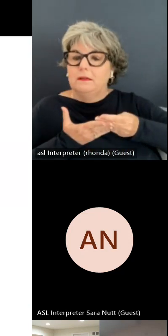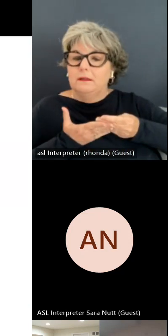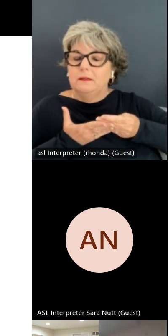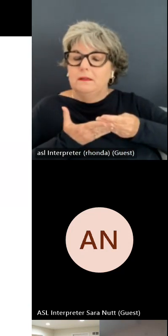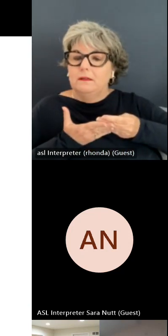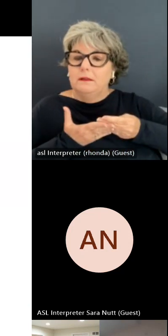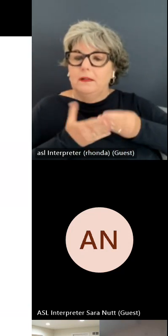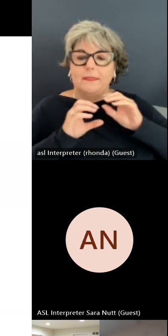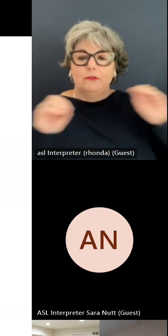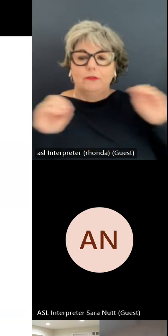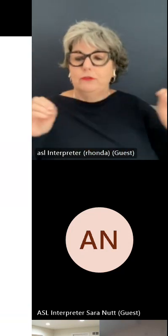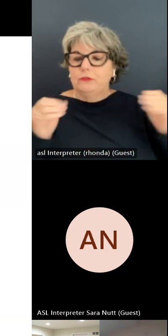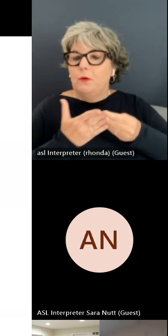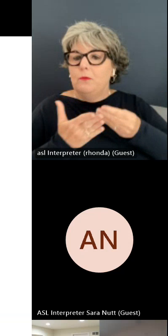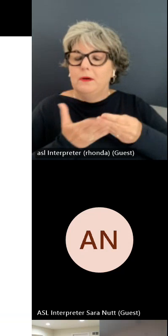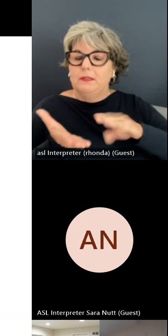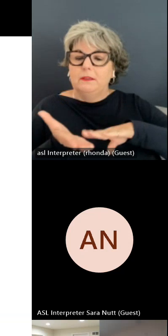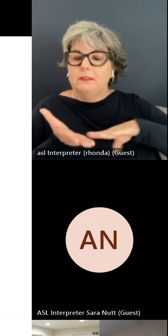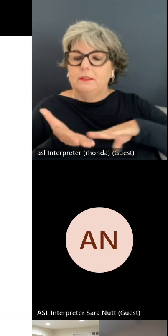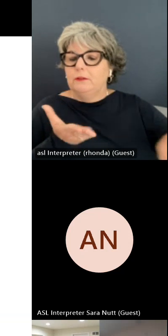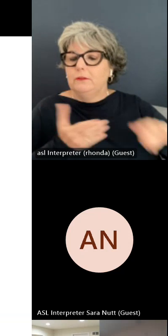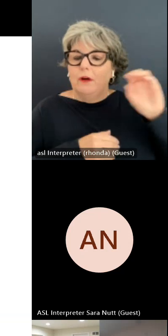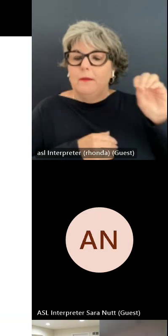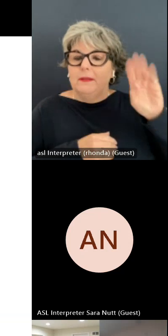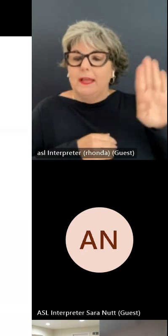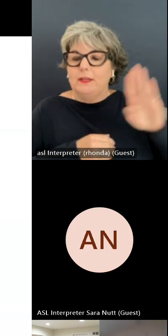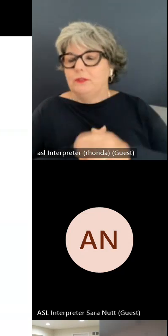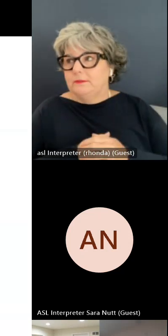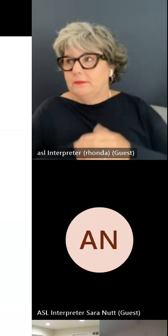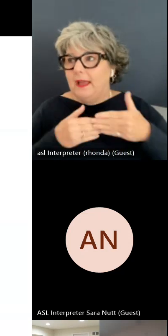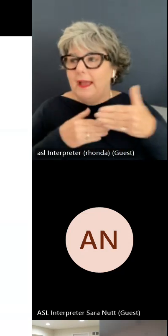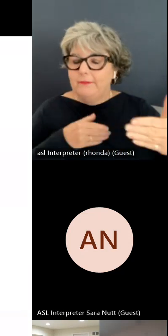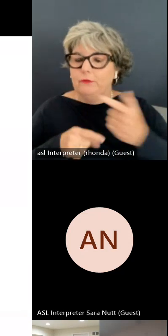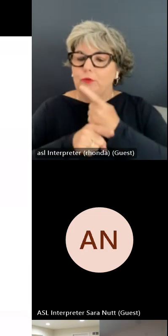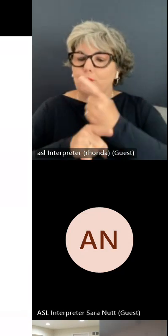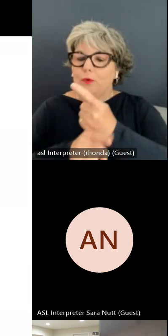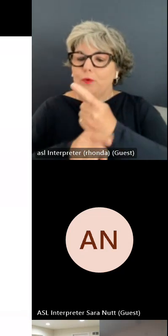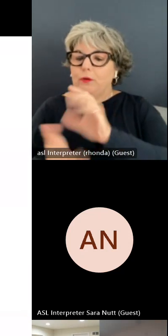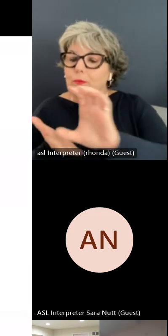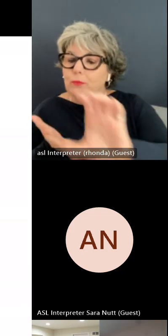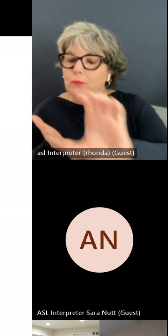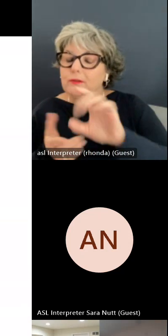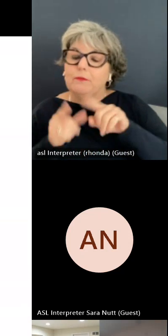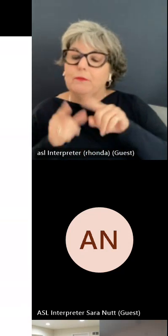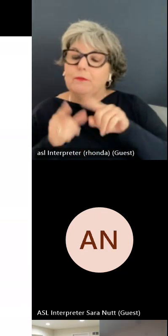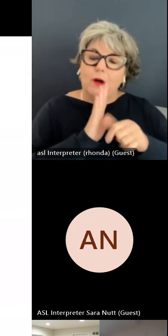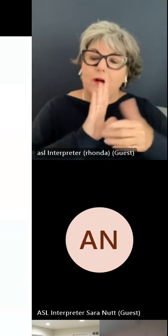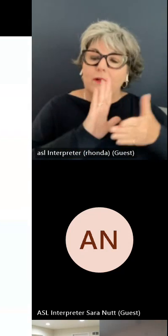no money precluded for obligation anymore after you get the regular appropriation.